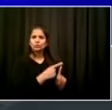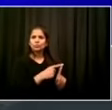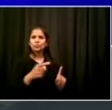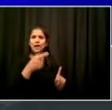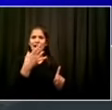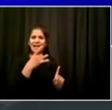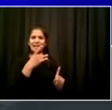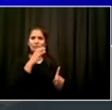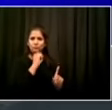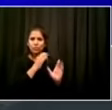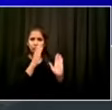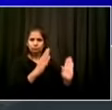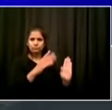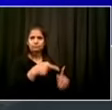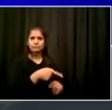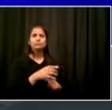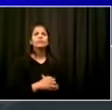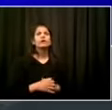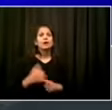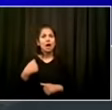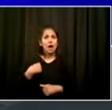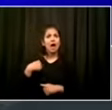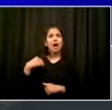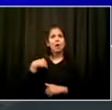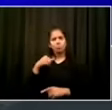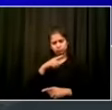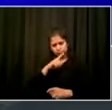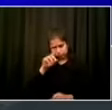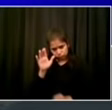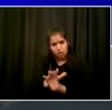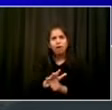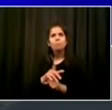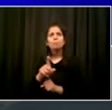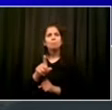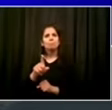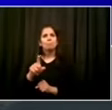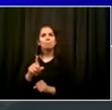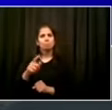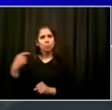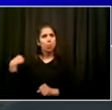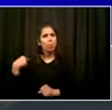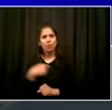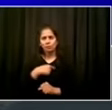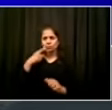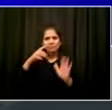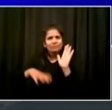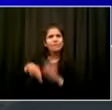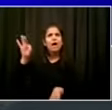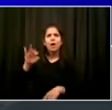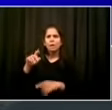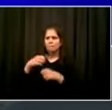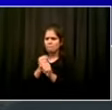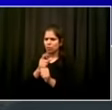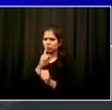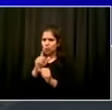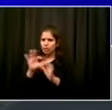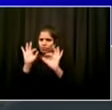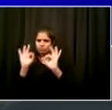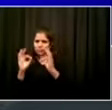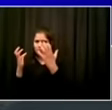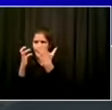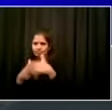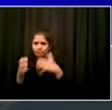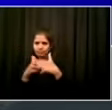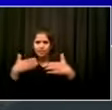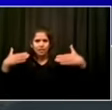while doing that, we will only do it in a way that we are certain continues to ensure that this city will be safe. Now,